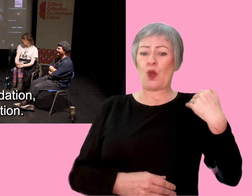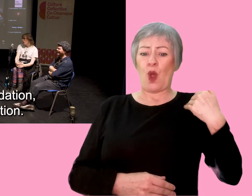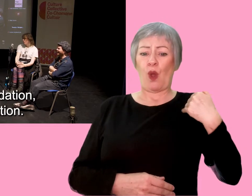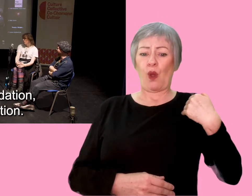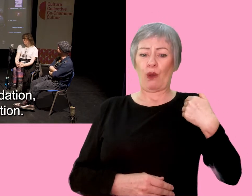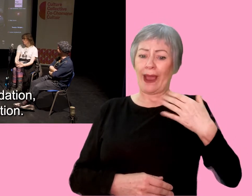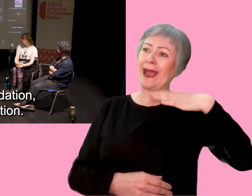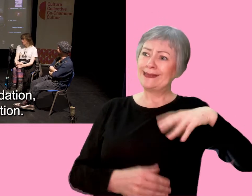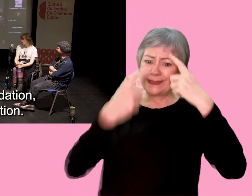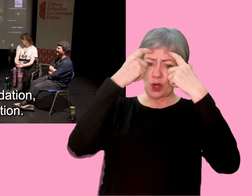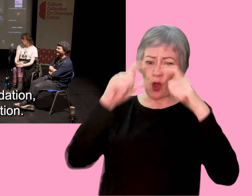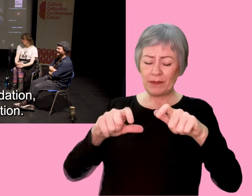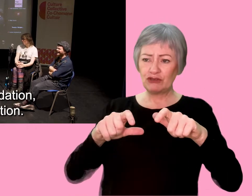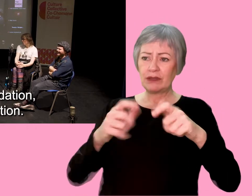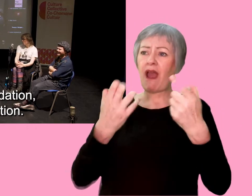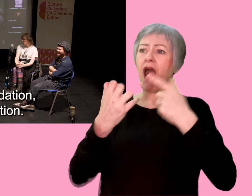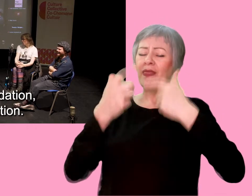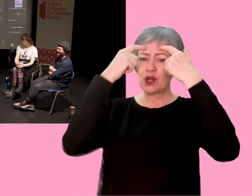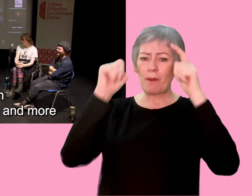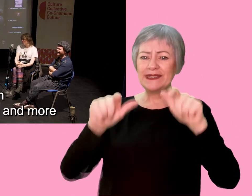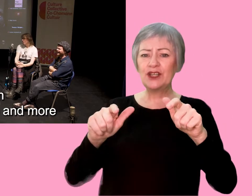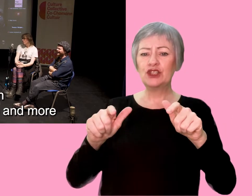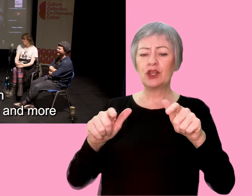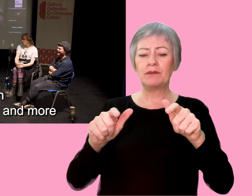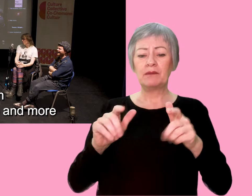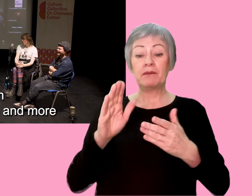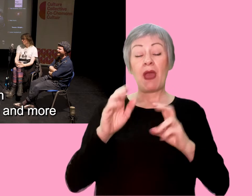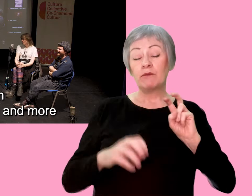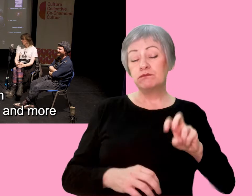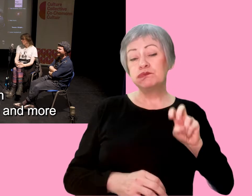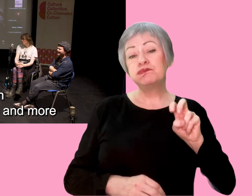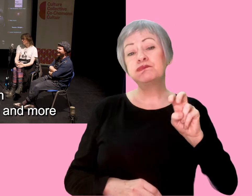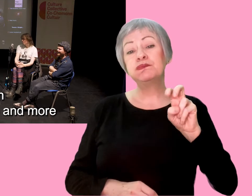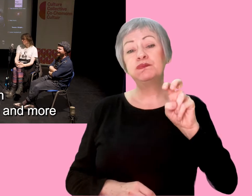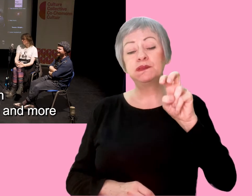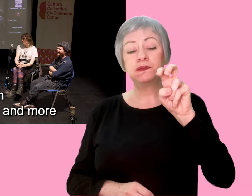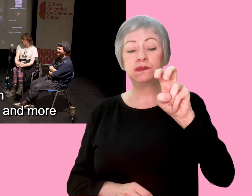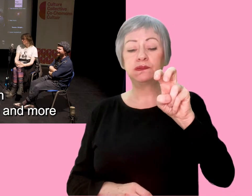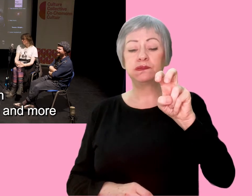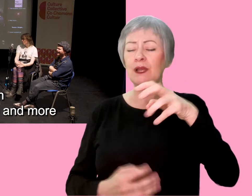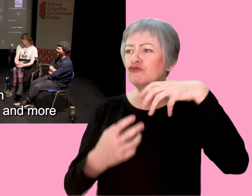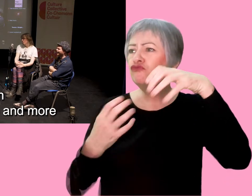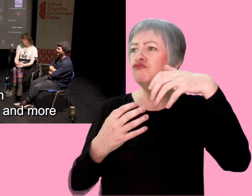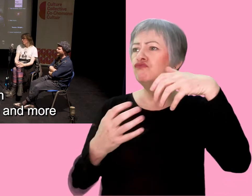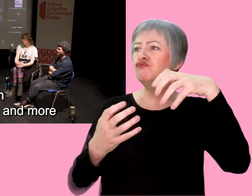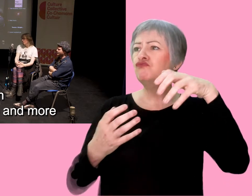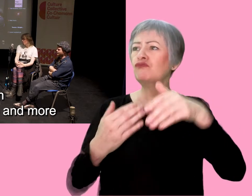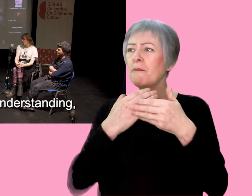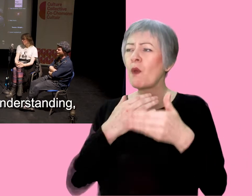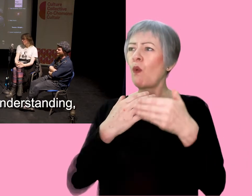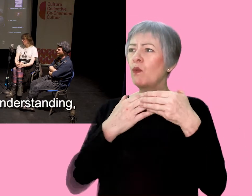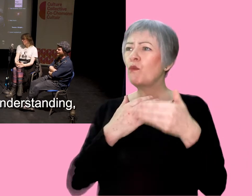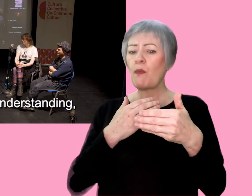an accommodation, other accommodation. I went up again and start shouting more and